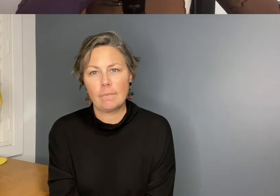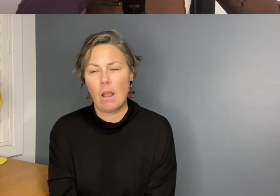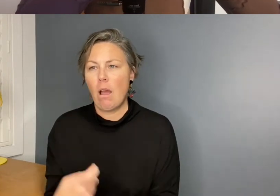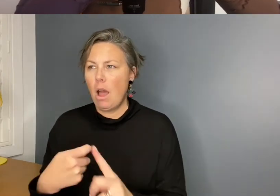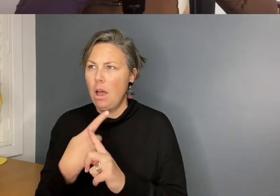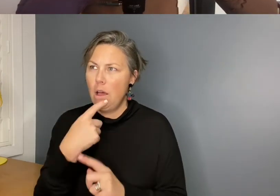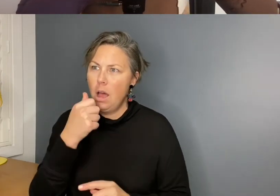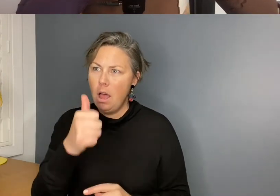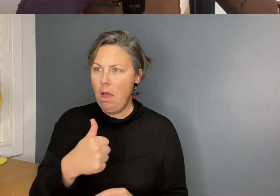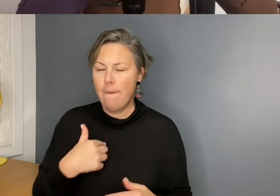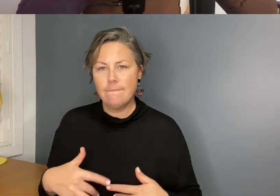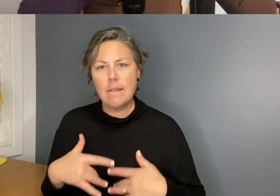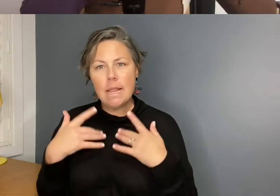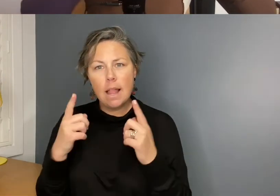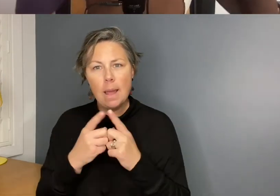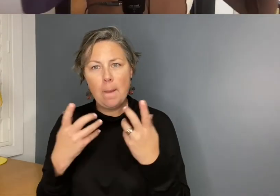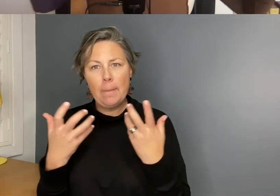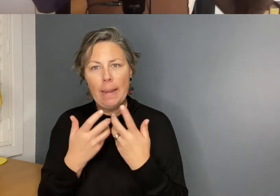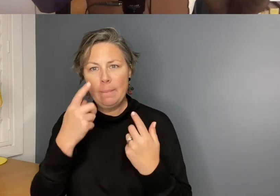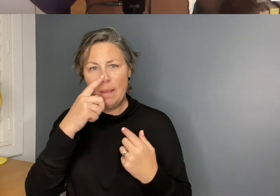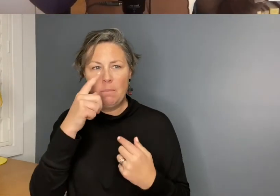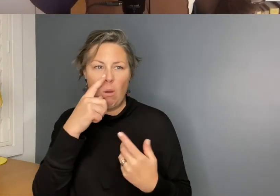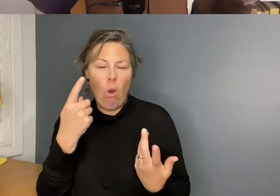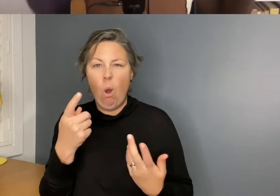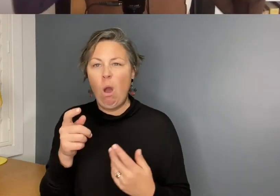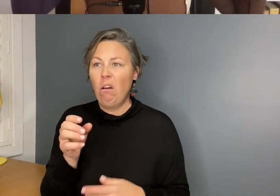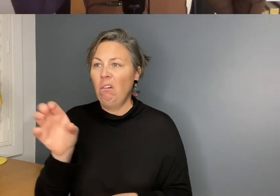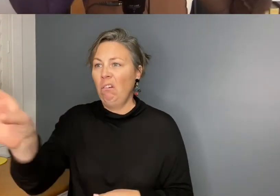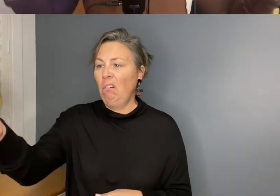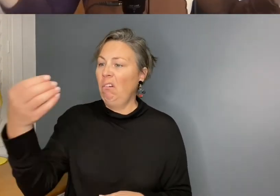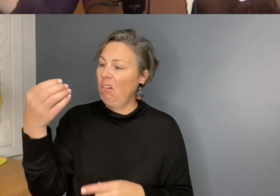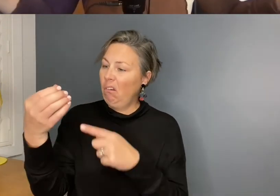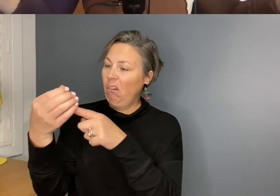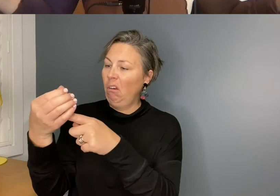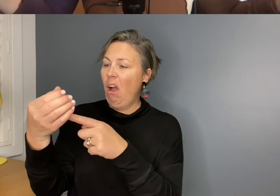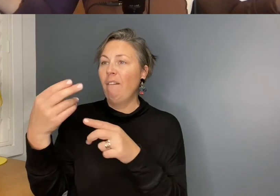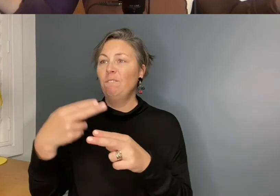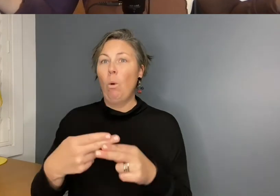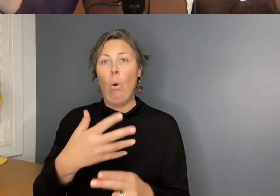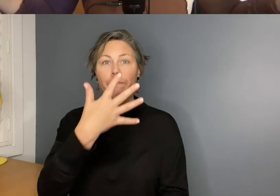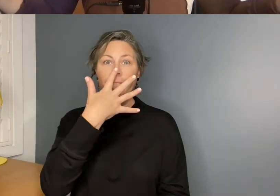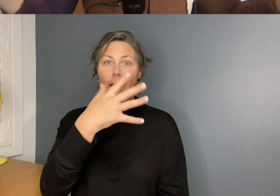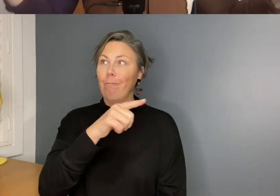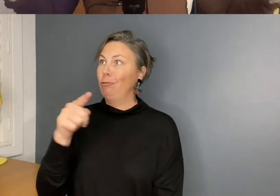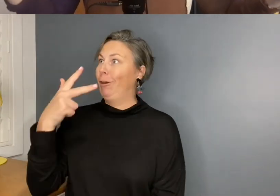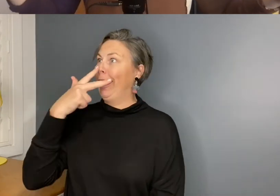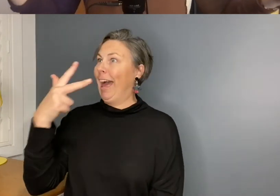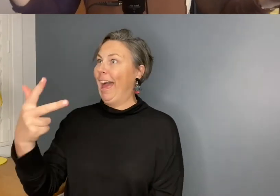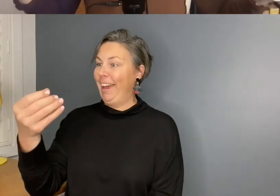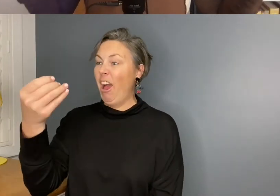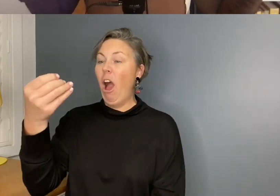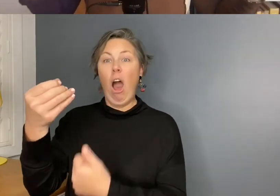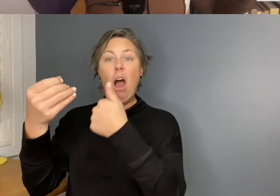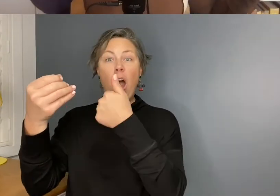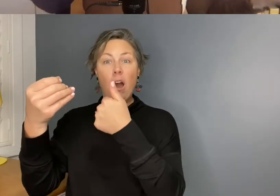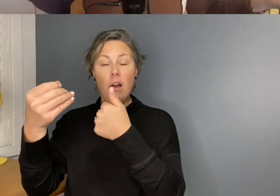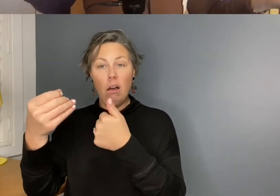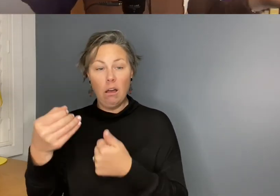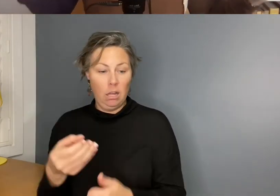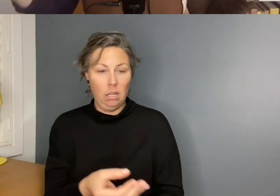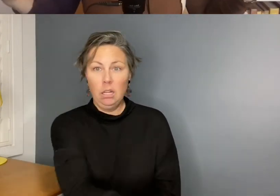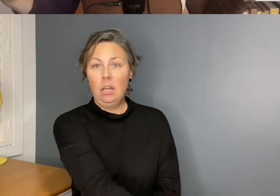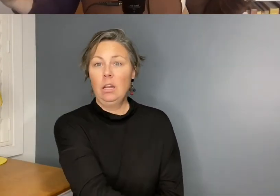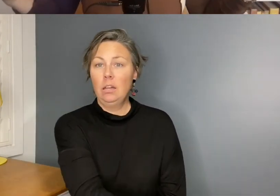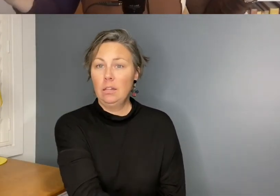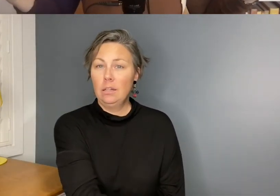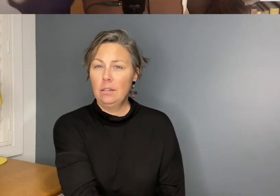like a lot of people would just go and buy a probiotic that's age appropriate for their child and see it and go, I take